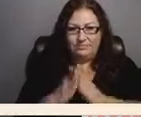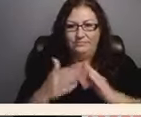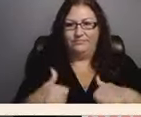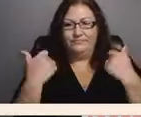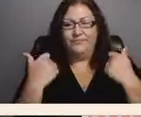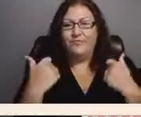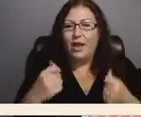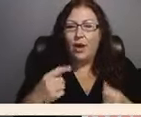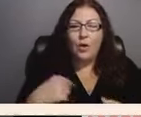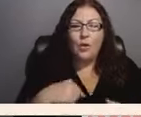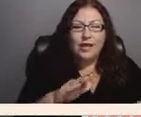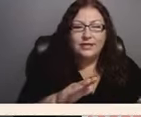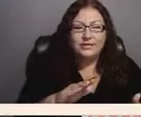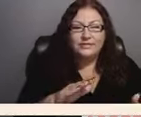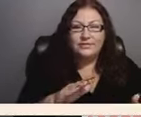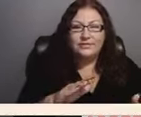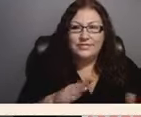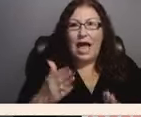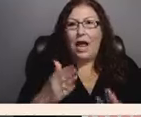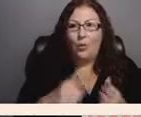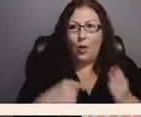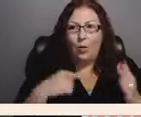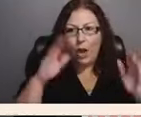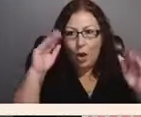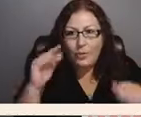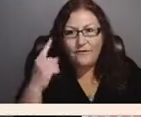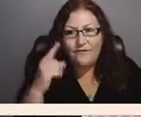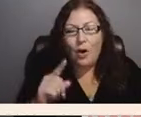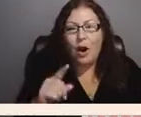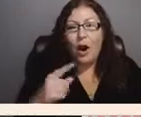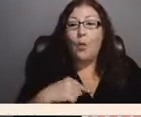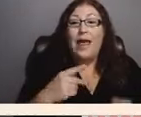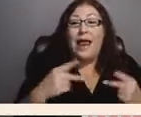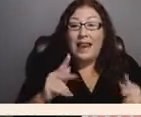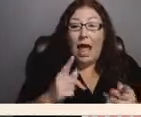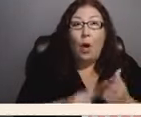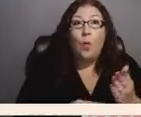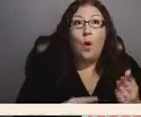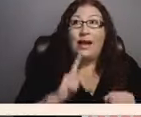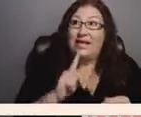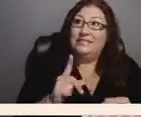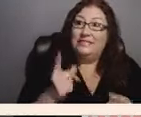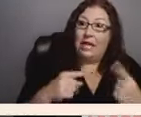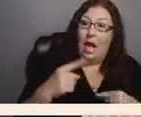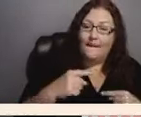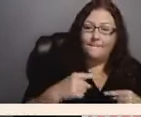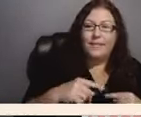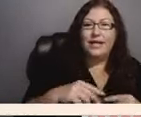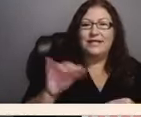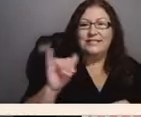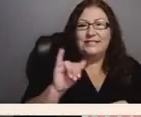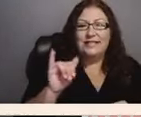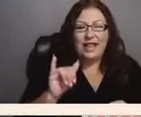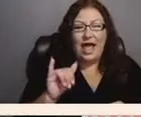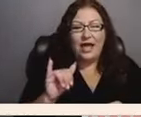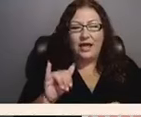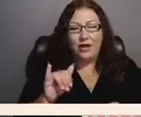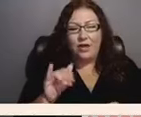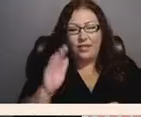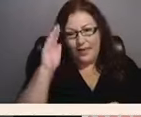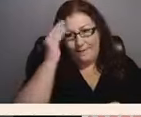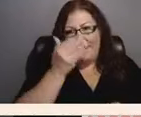and we allow what is to come forth. It is like the mask that we see in the lower left